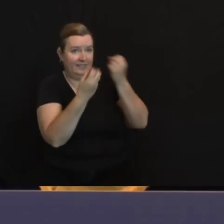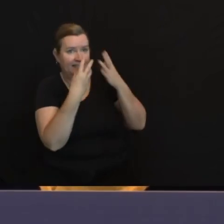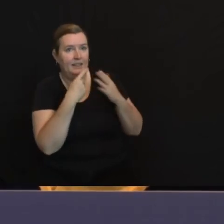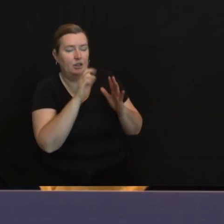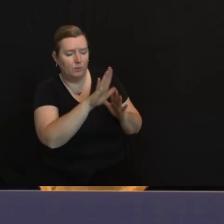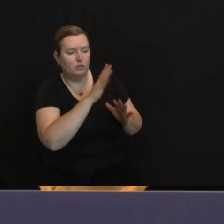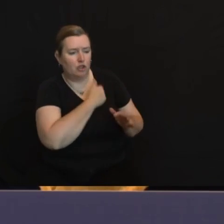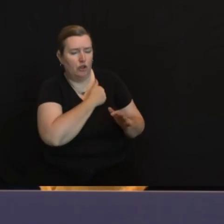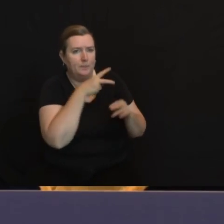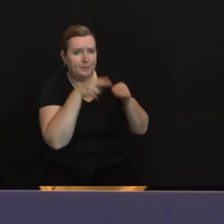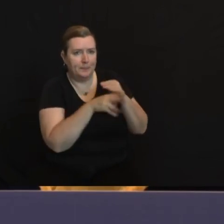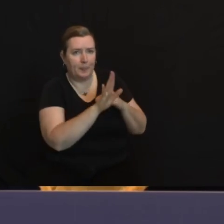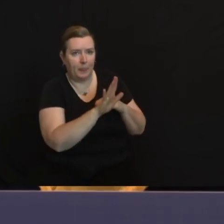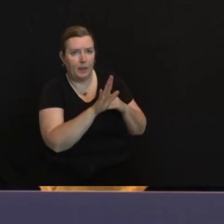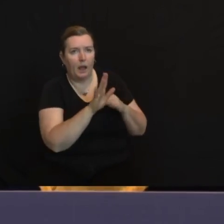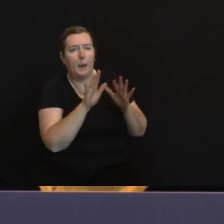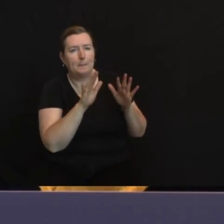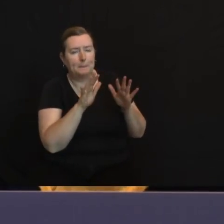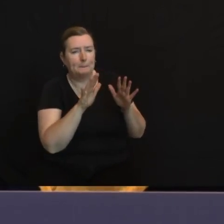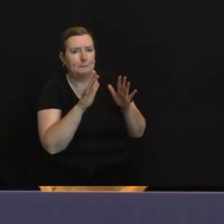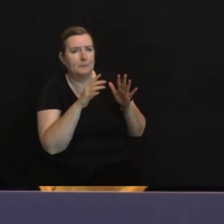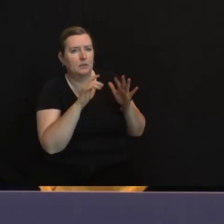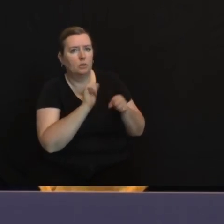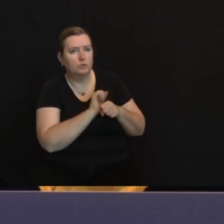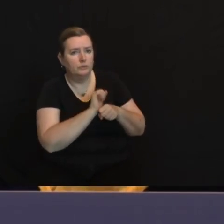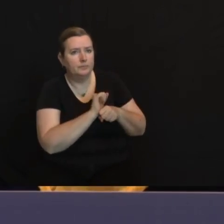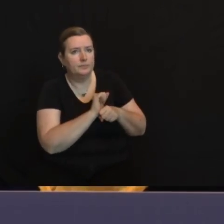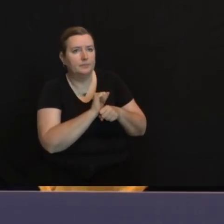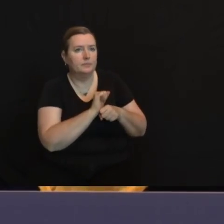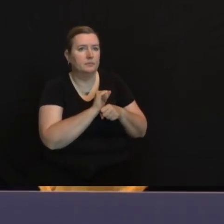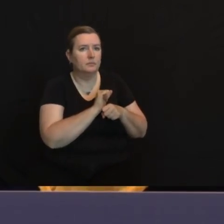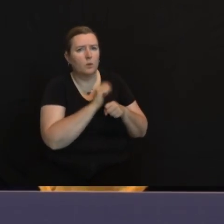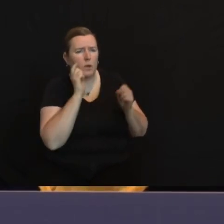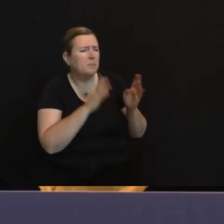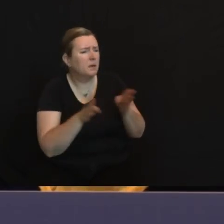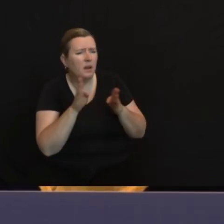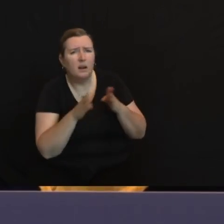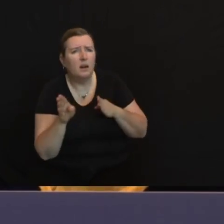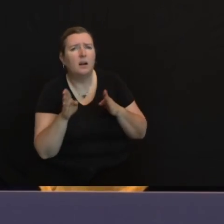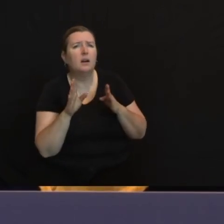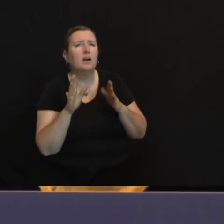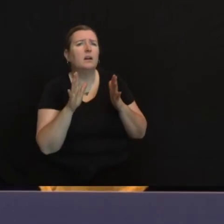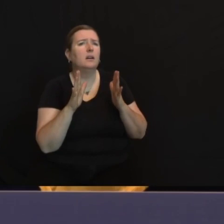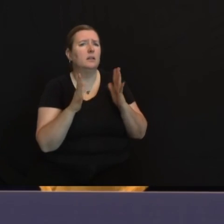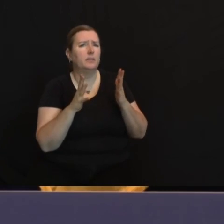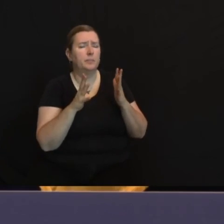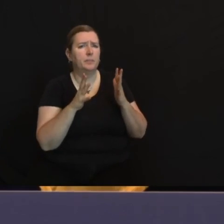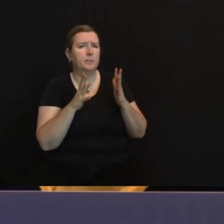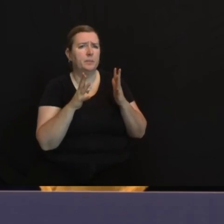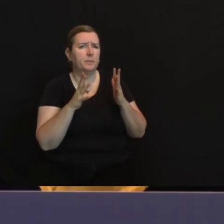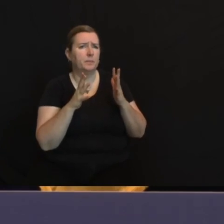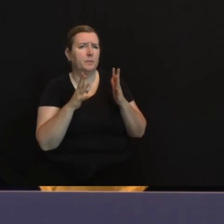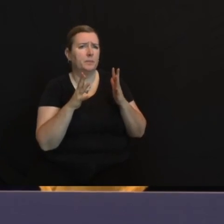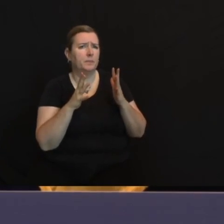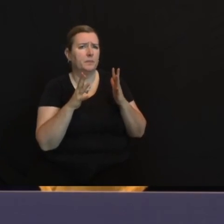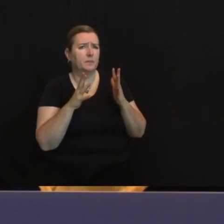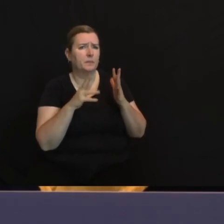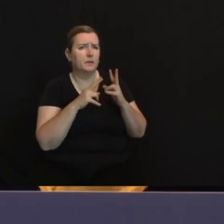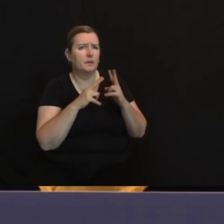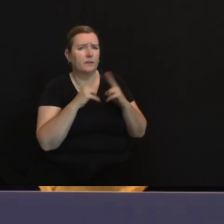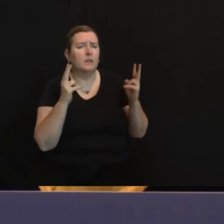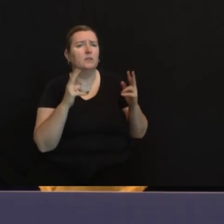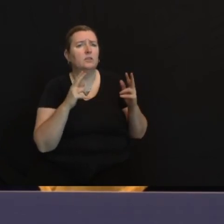Listen, we're working, we're wargaming. I was part of a pretty intense discussion today about steps